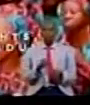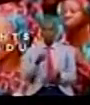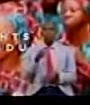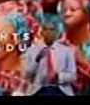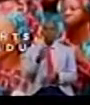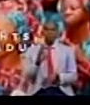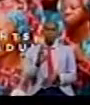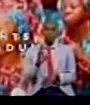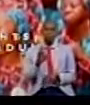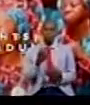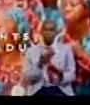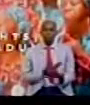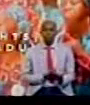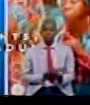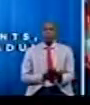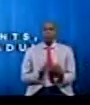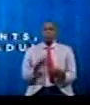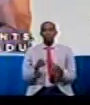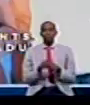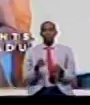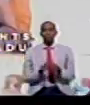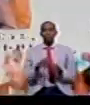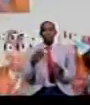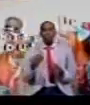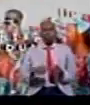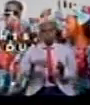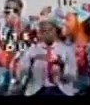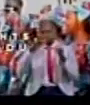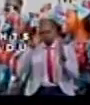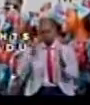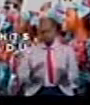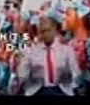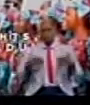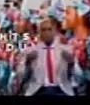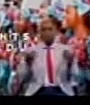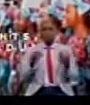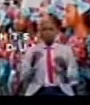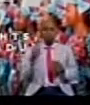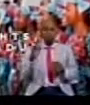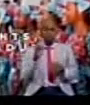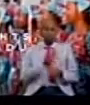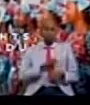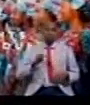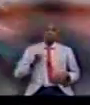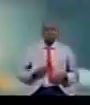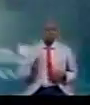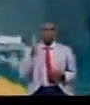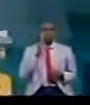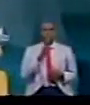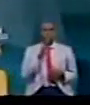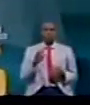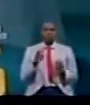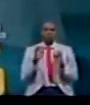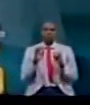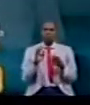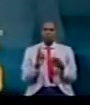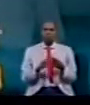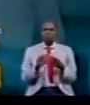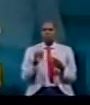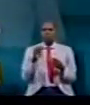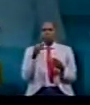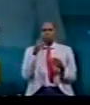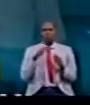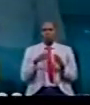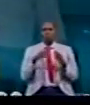in the children's church. I said, God, why will this thing happen to this brother, to this sister? This sister is